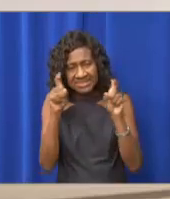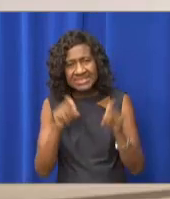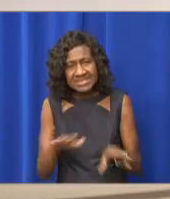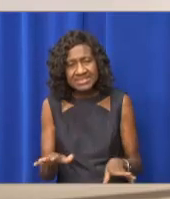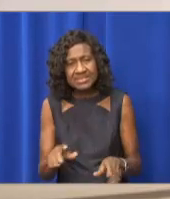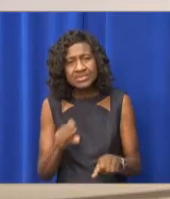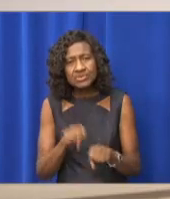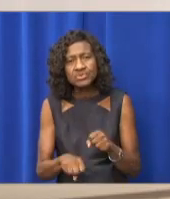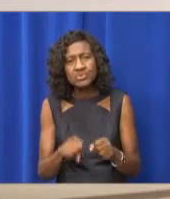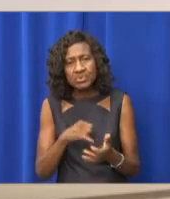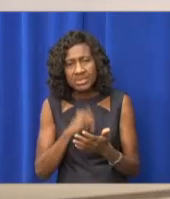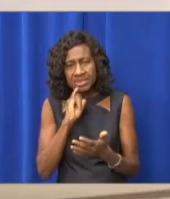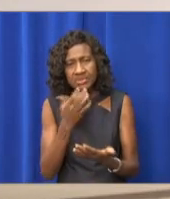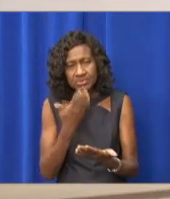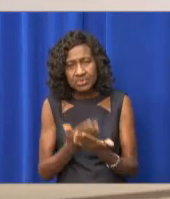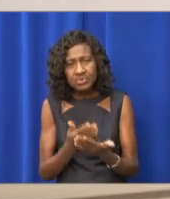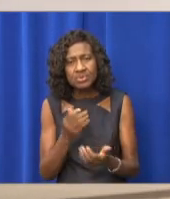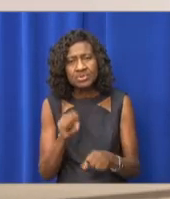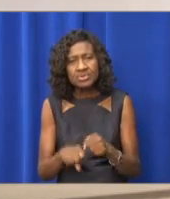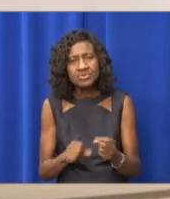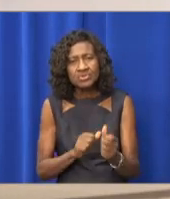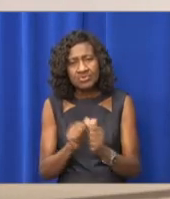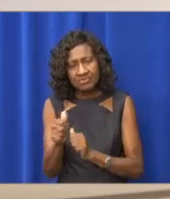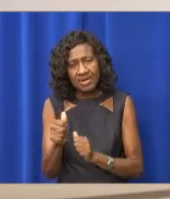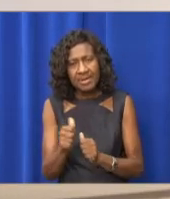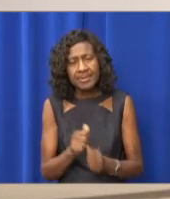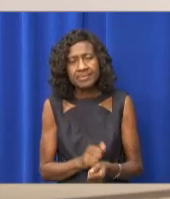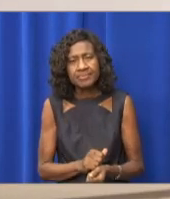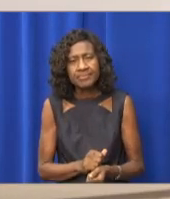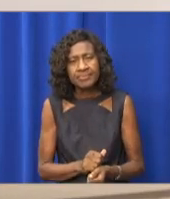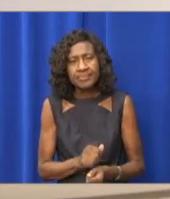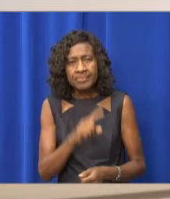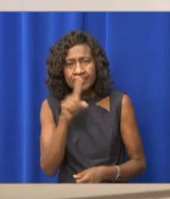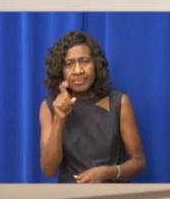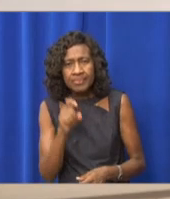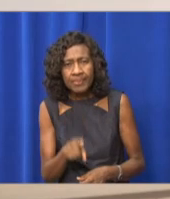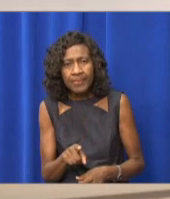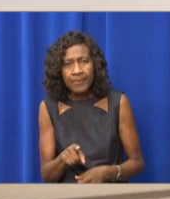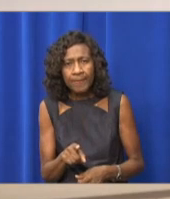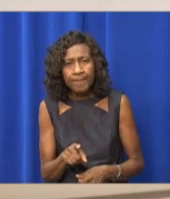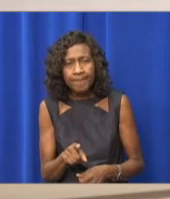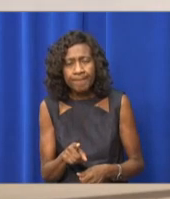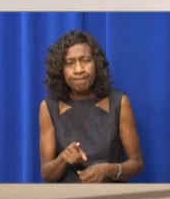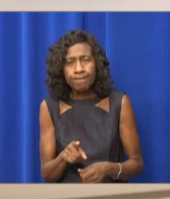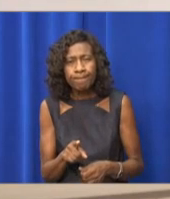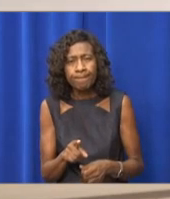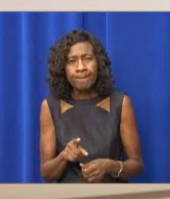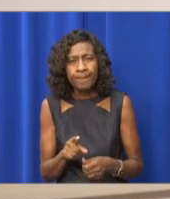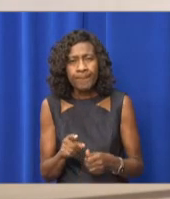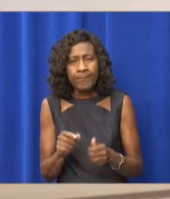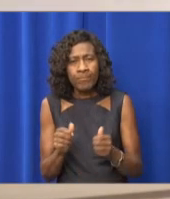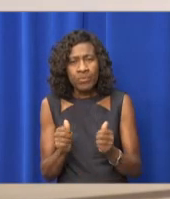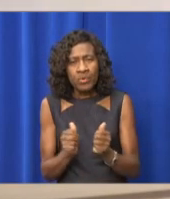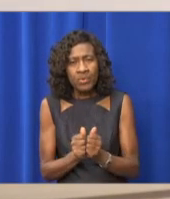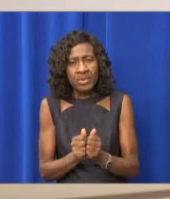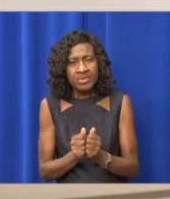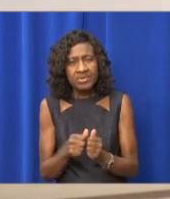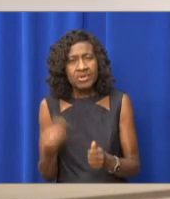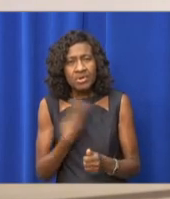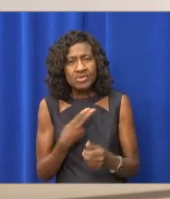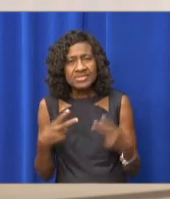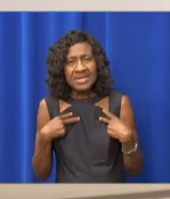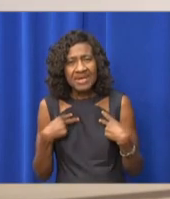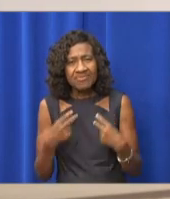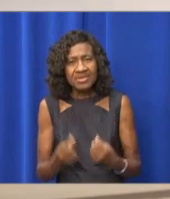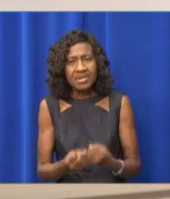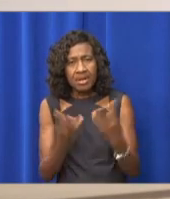great. My final question for you, given the position that we are in with all the hundreds of negative cases that we're